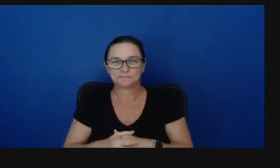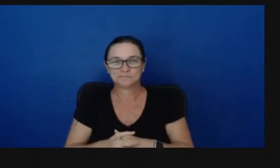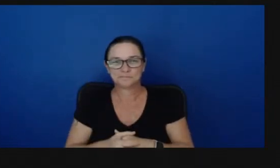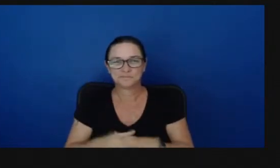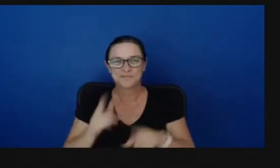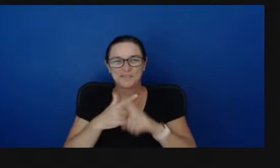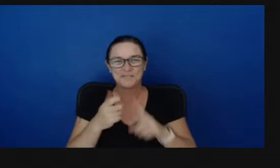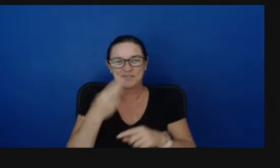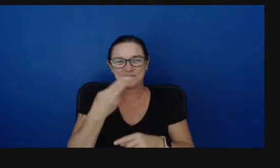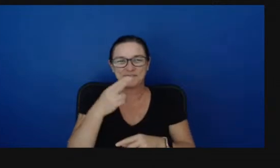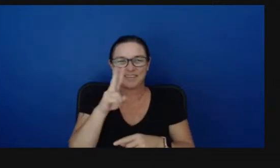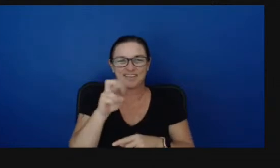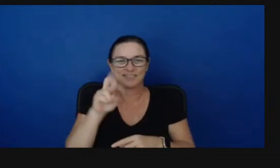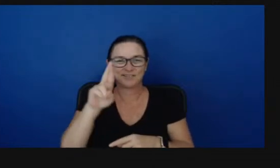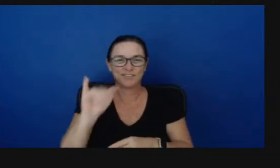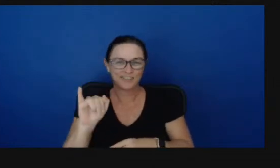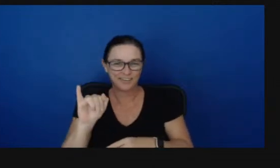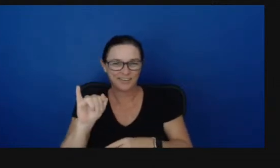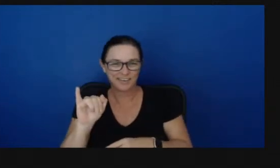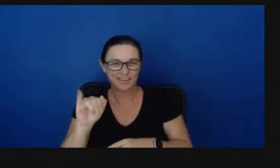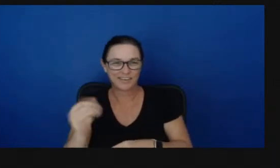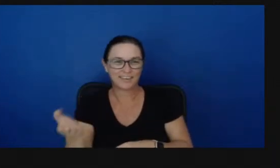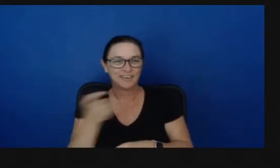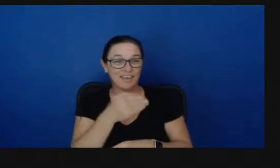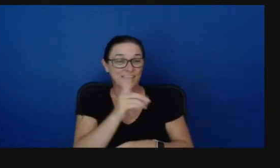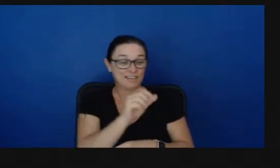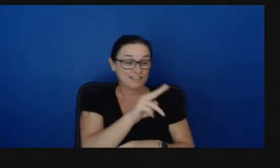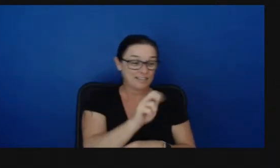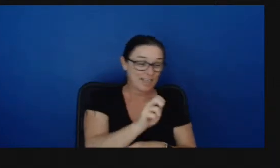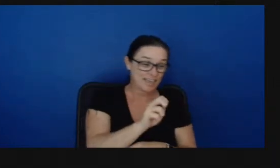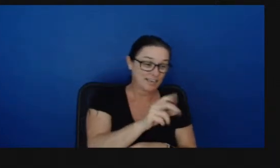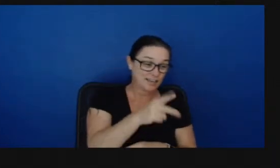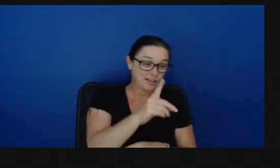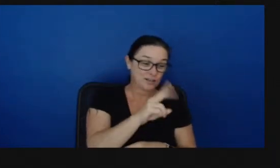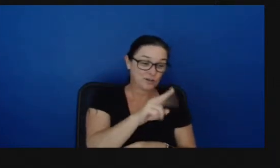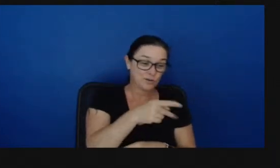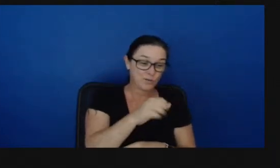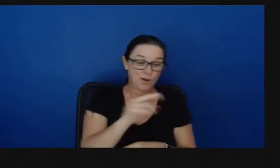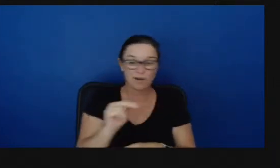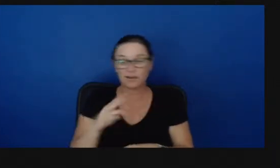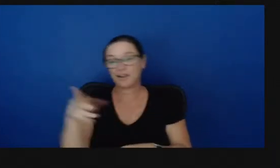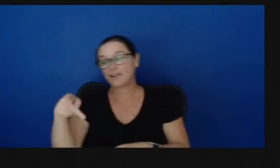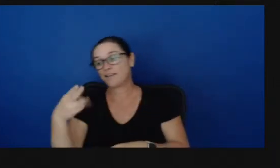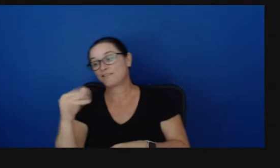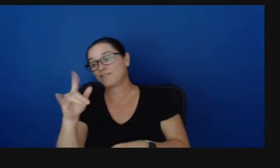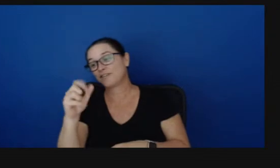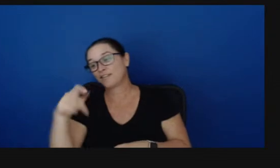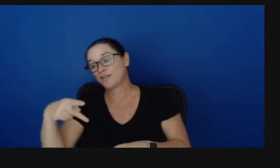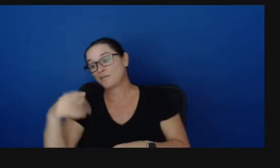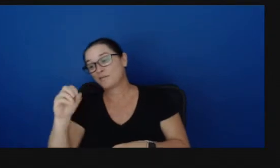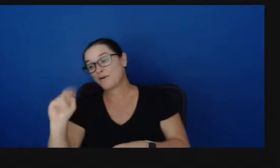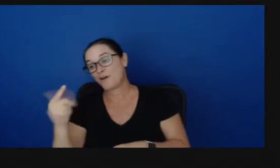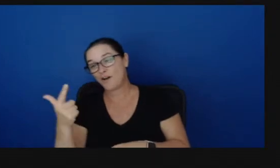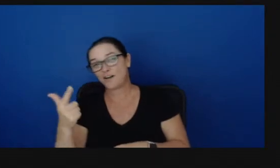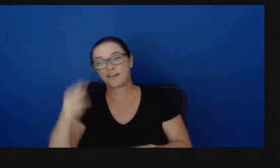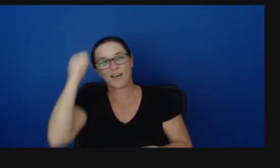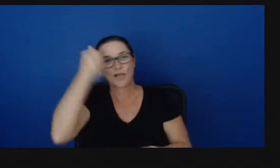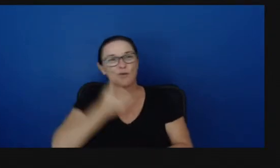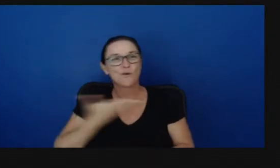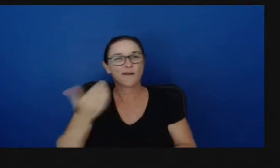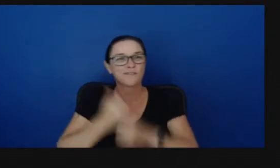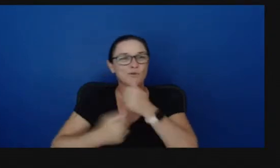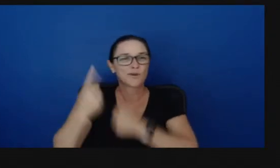From H. Very, he's Dane DuPont. I am Philip Ong. Aloha, everybody.